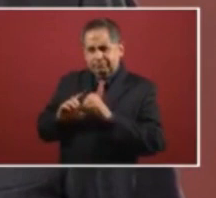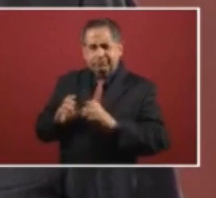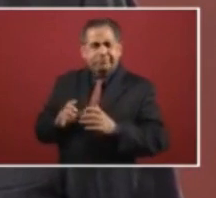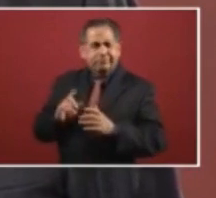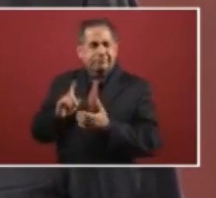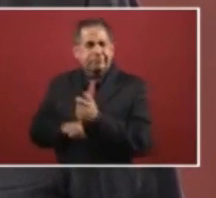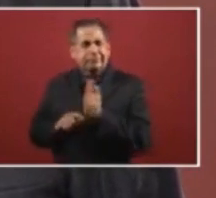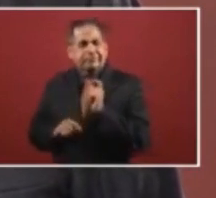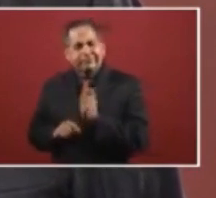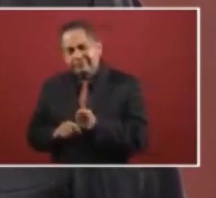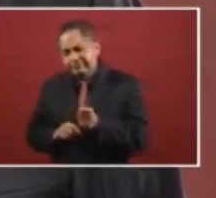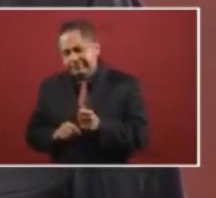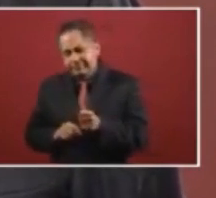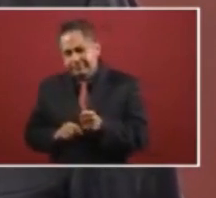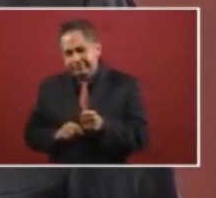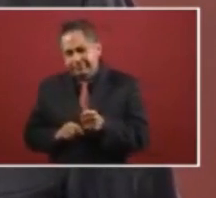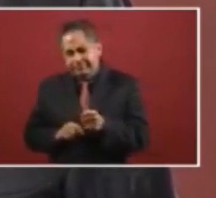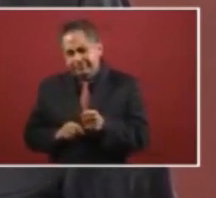It's only a matter of